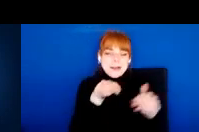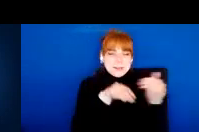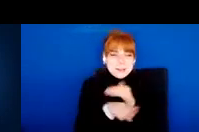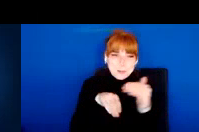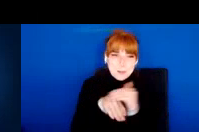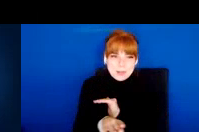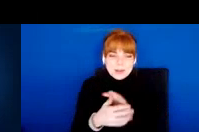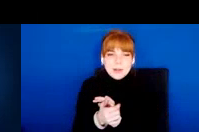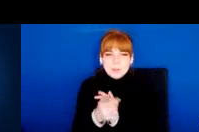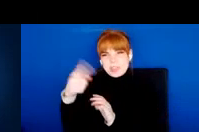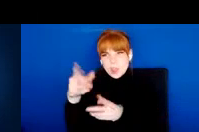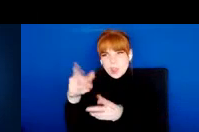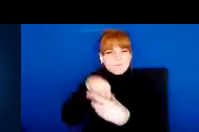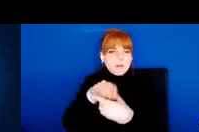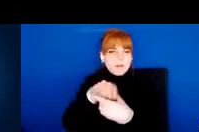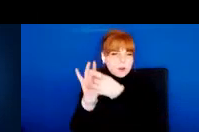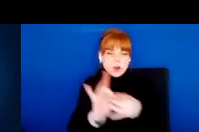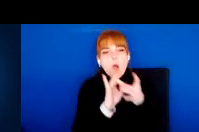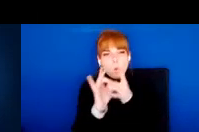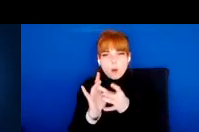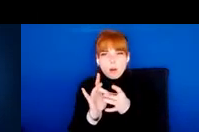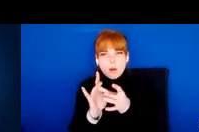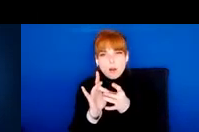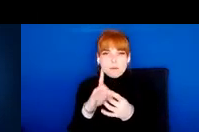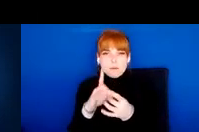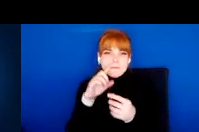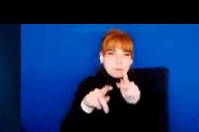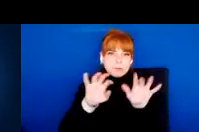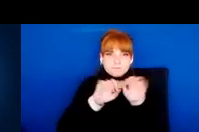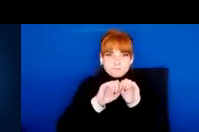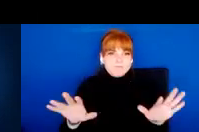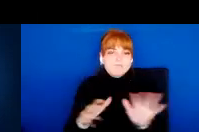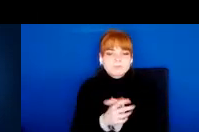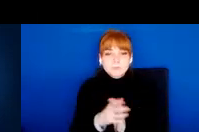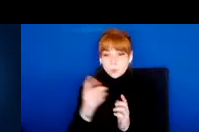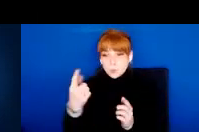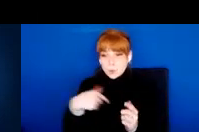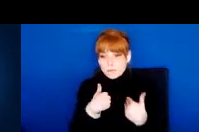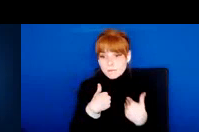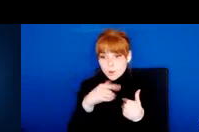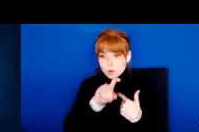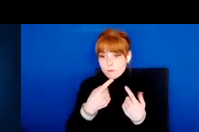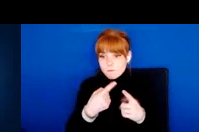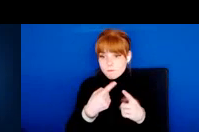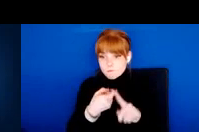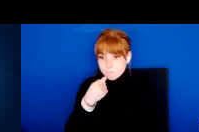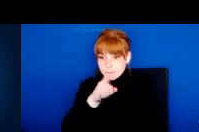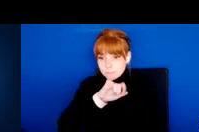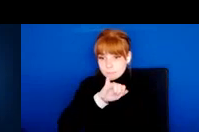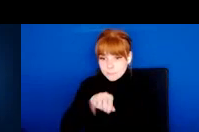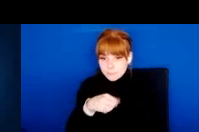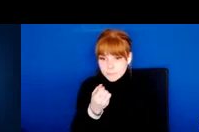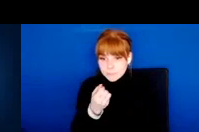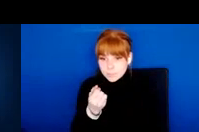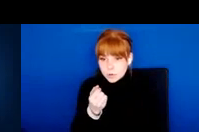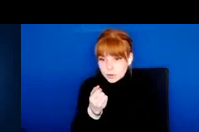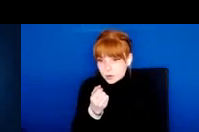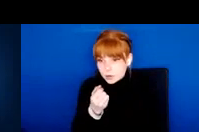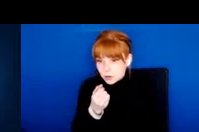at all the agencies. We do have a question from Jenny. In terms